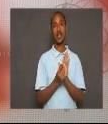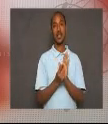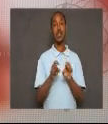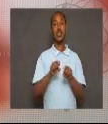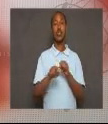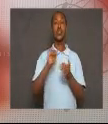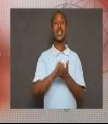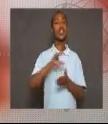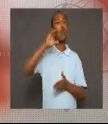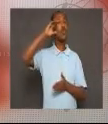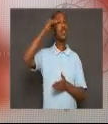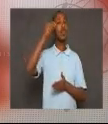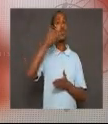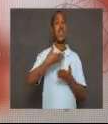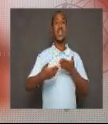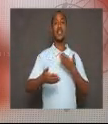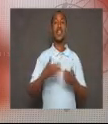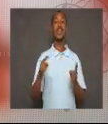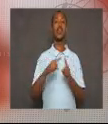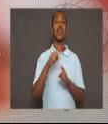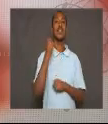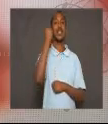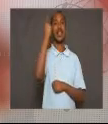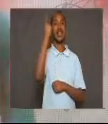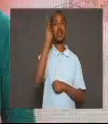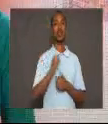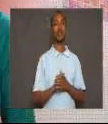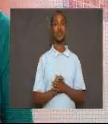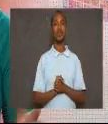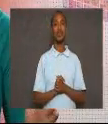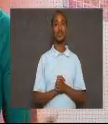the concepts are easier to understand.